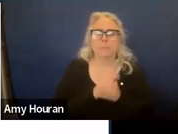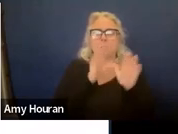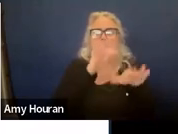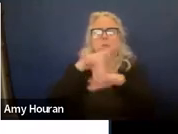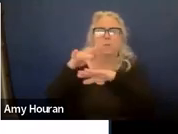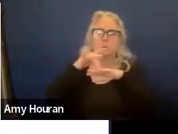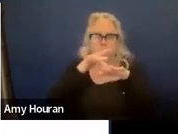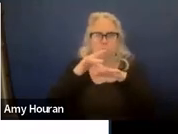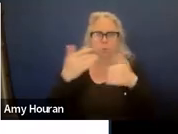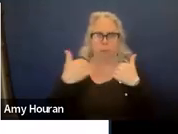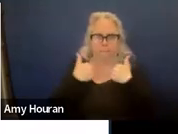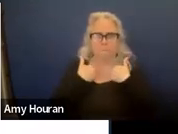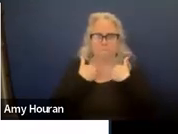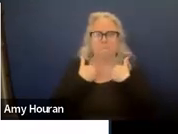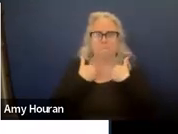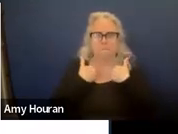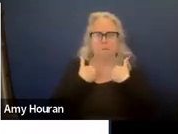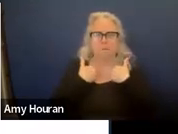Resources we have.